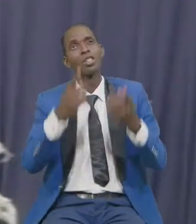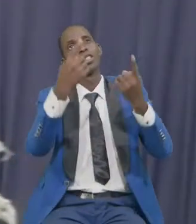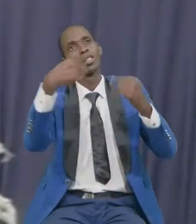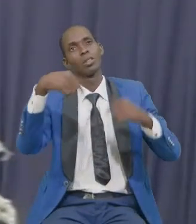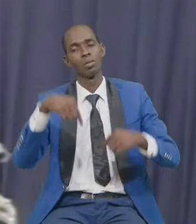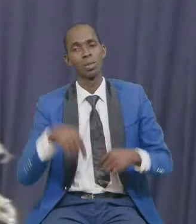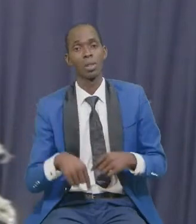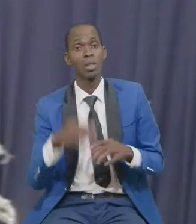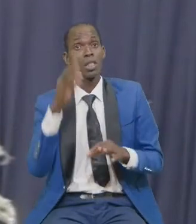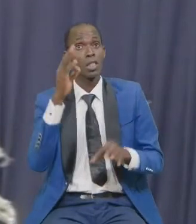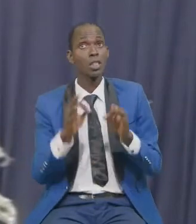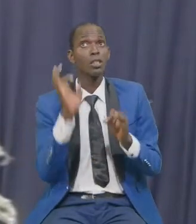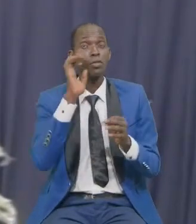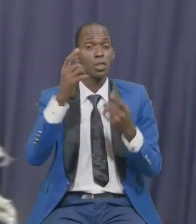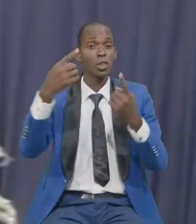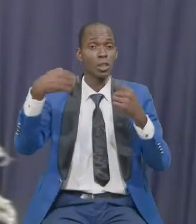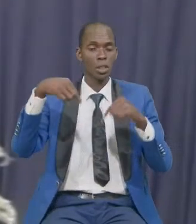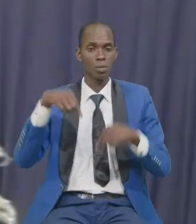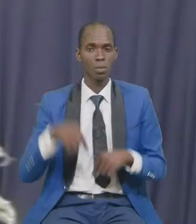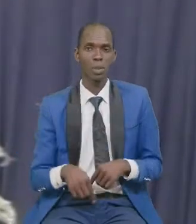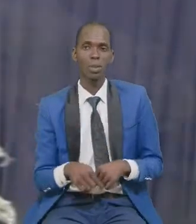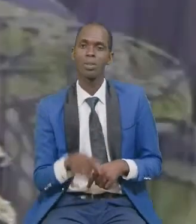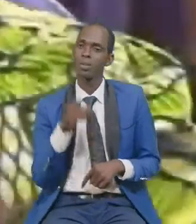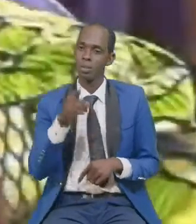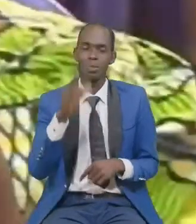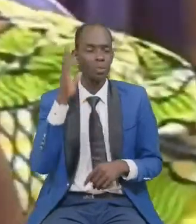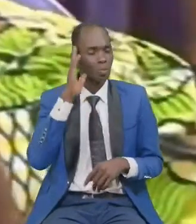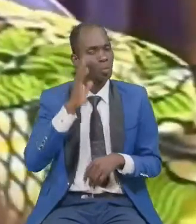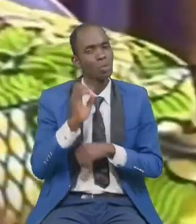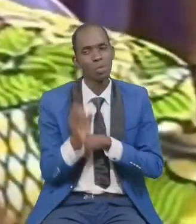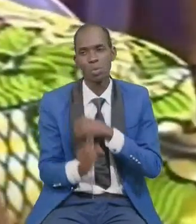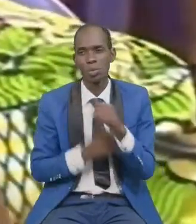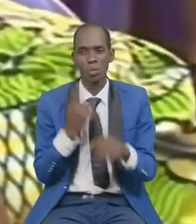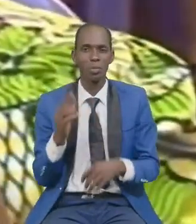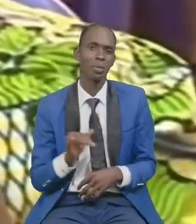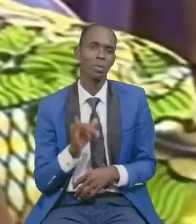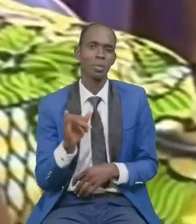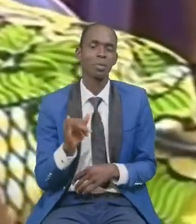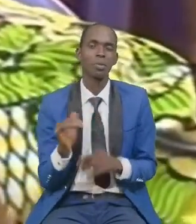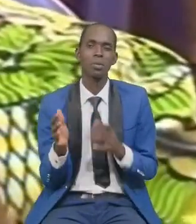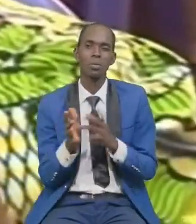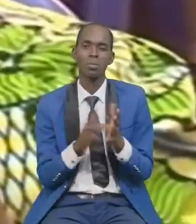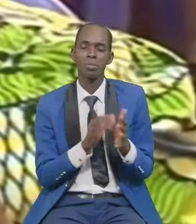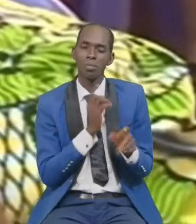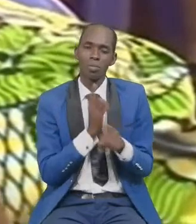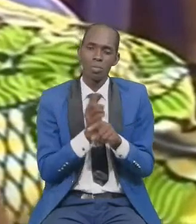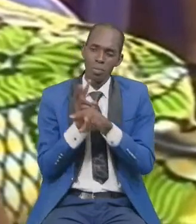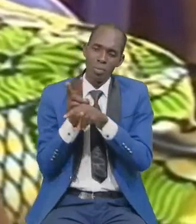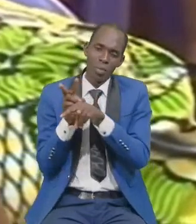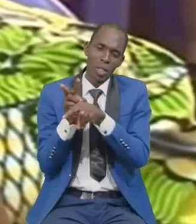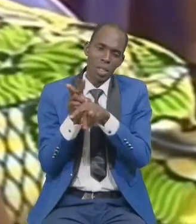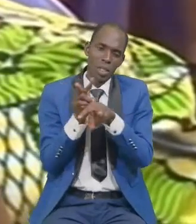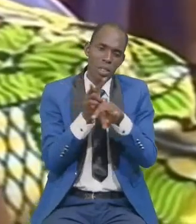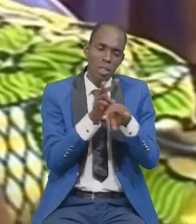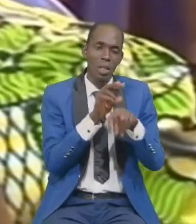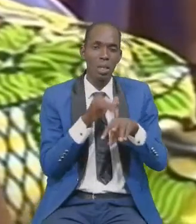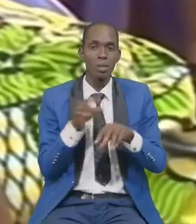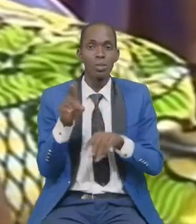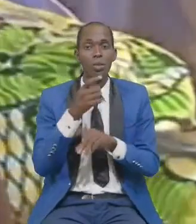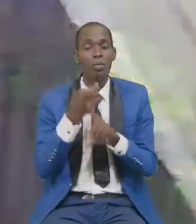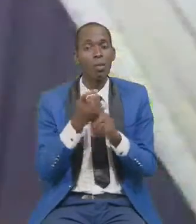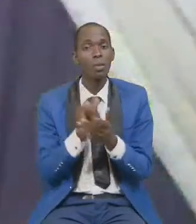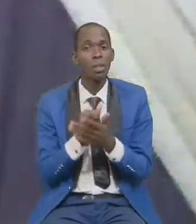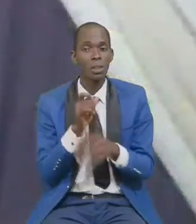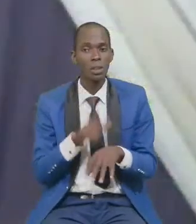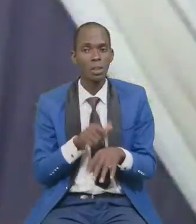down from the cross, you will suffer forever. He was looking at you from that time. He knew when